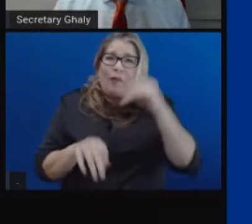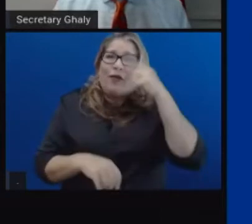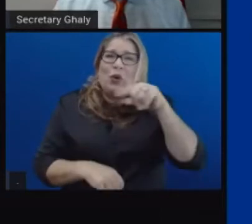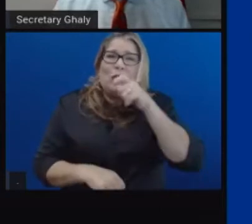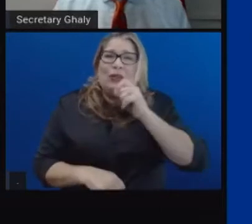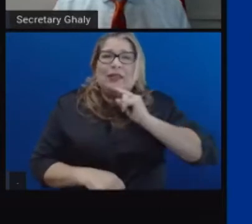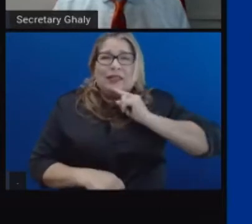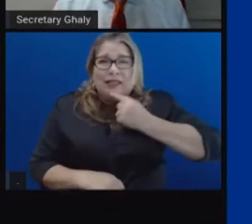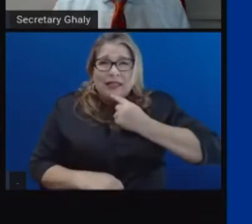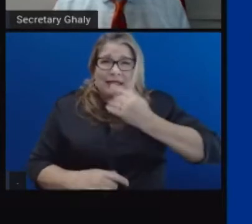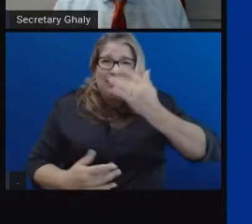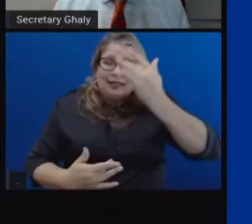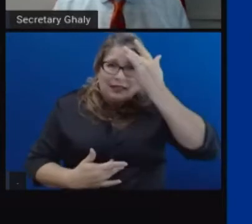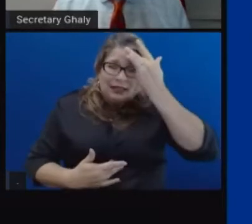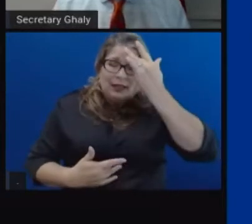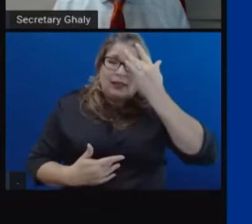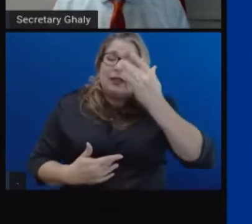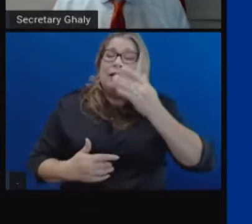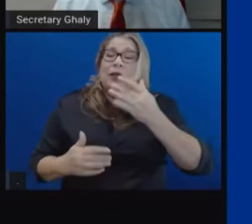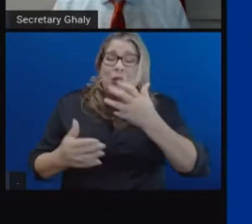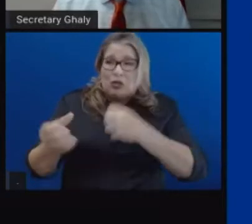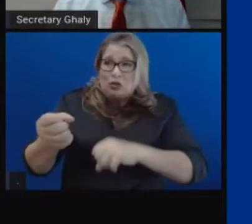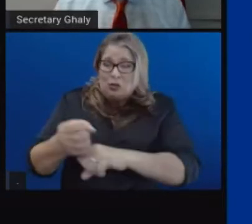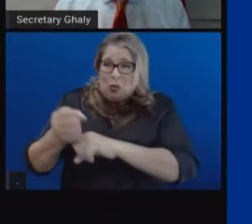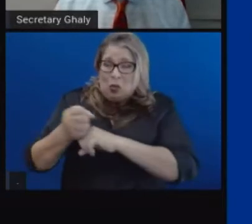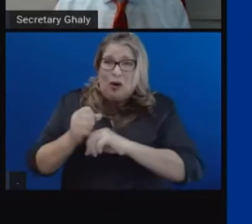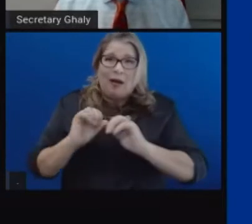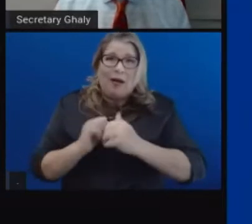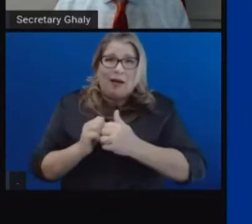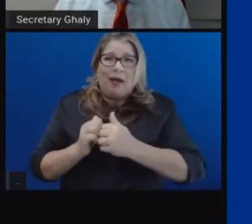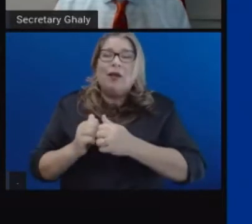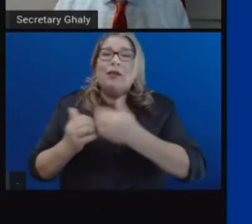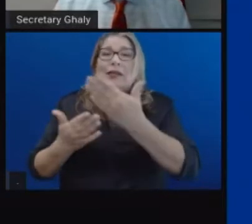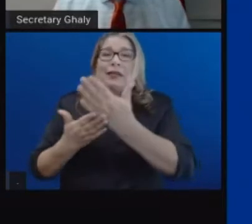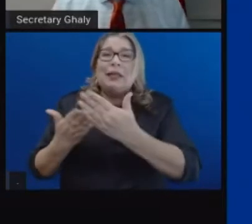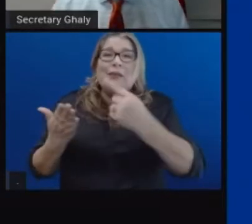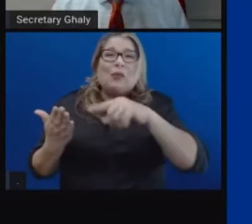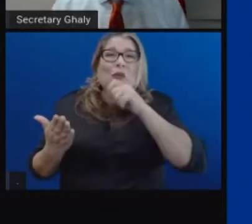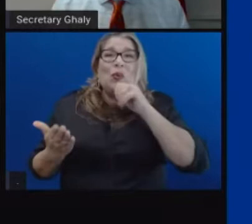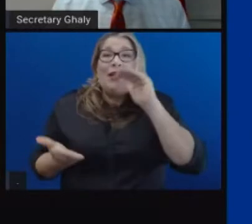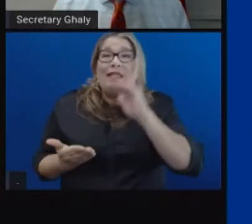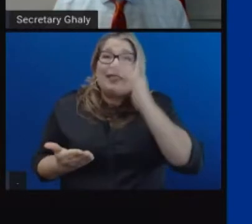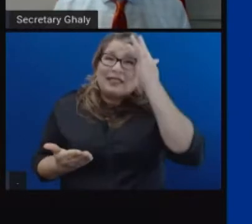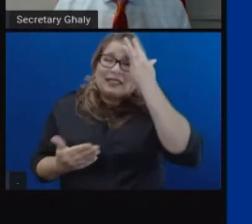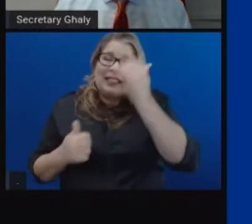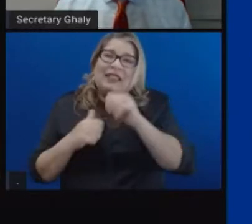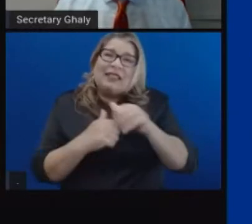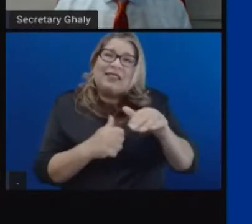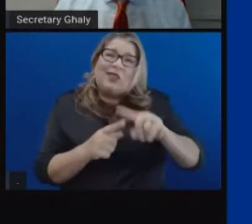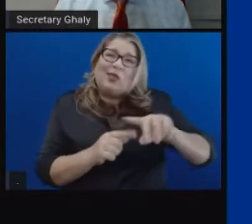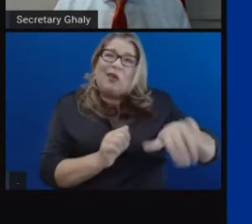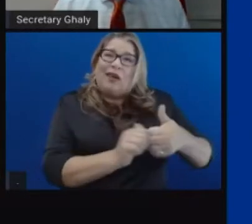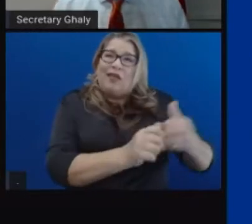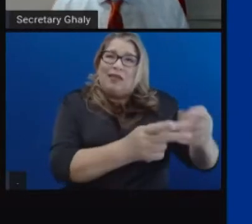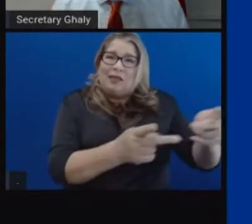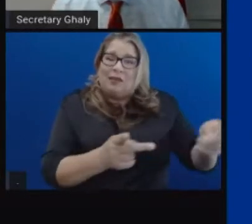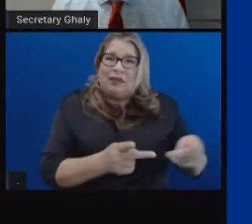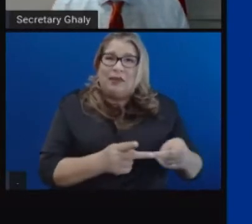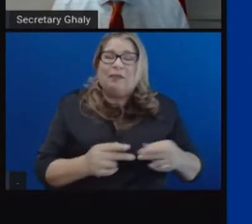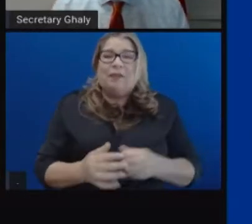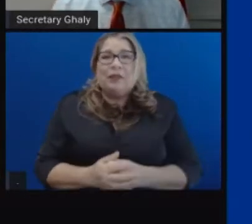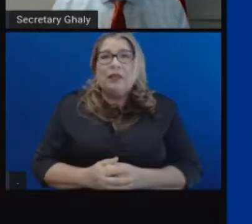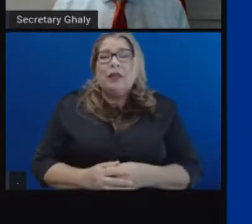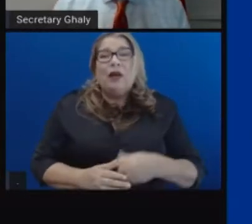an existing hospital campus to increase their ability and capacity rather than build capacity, let's say at